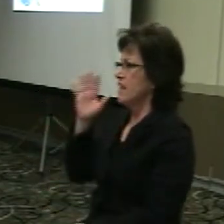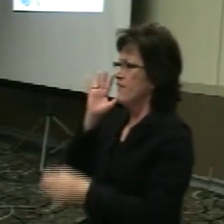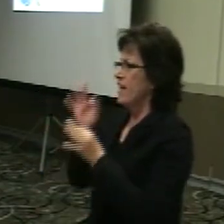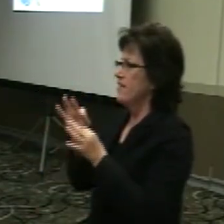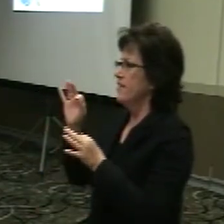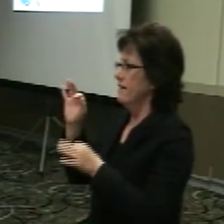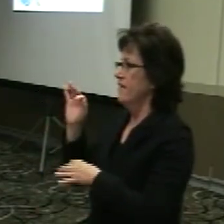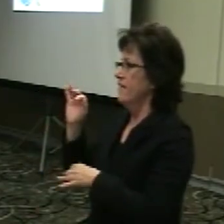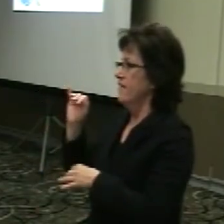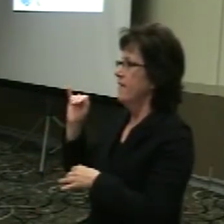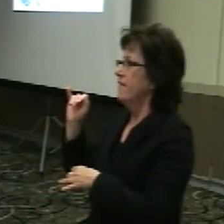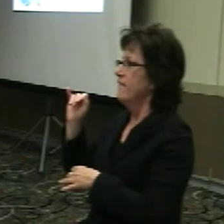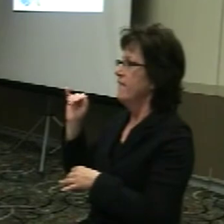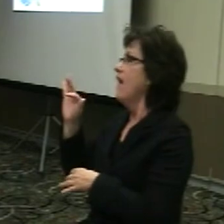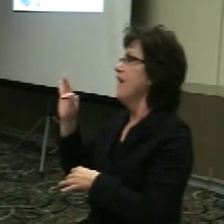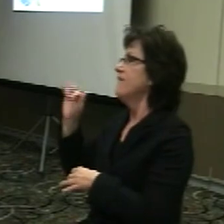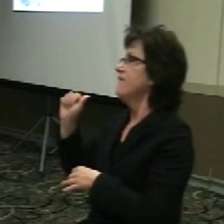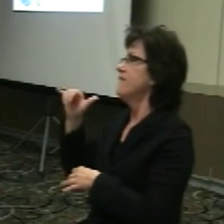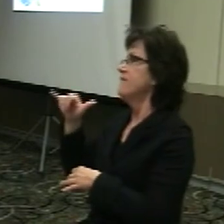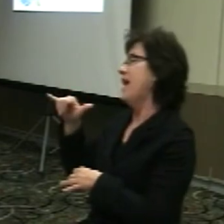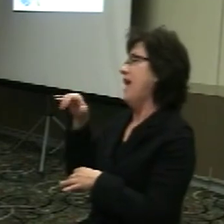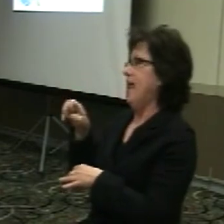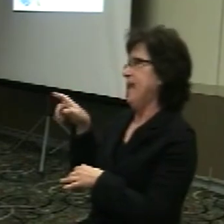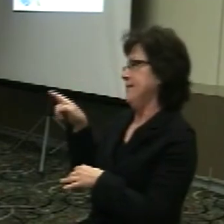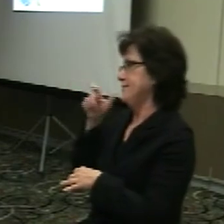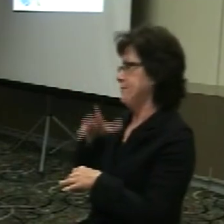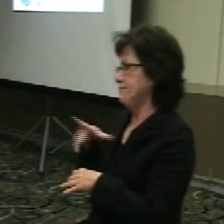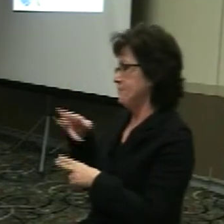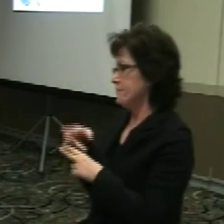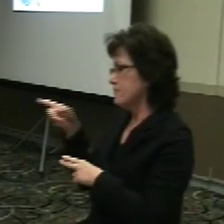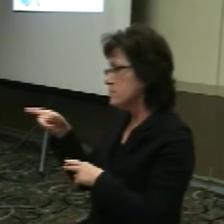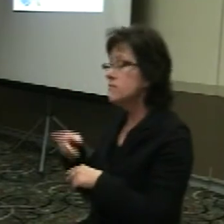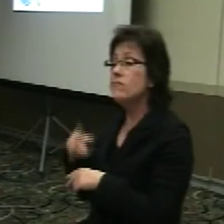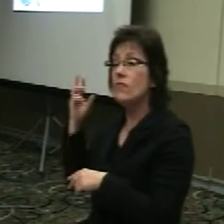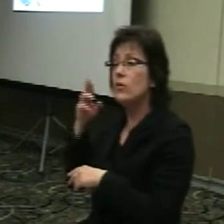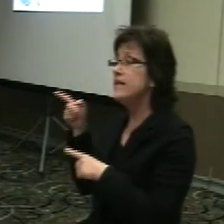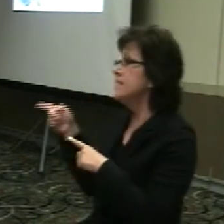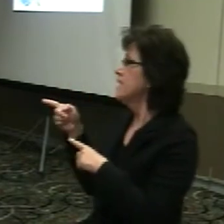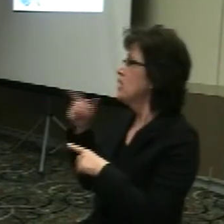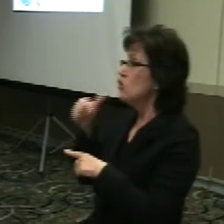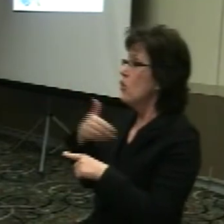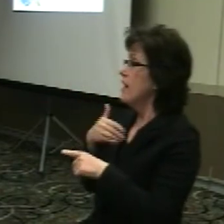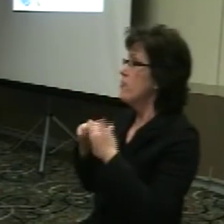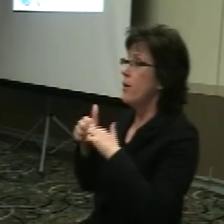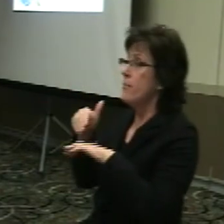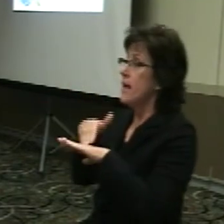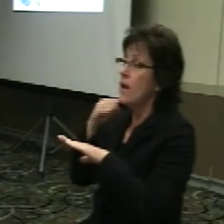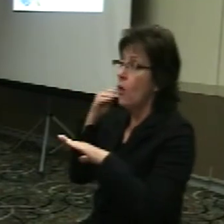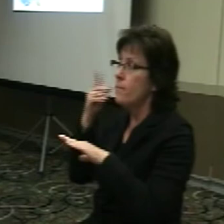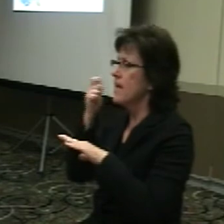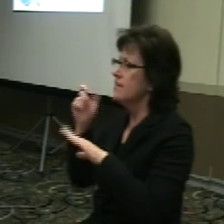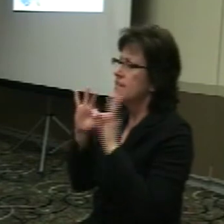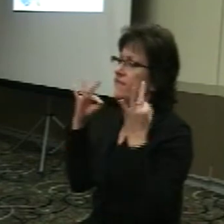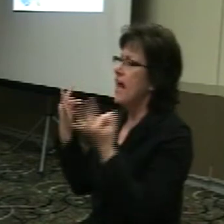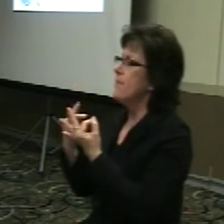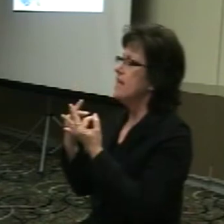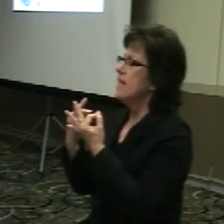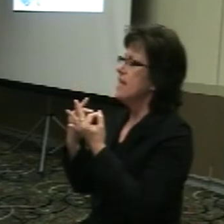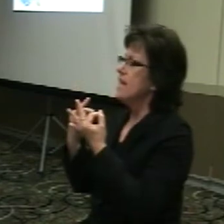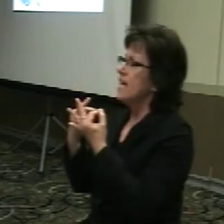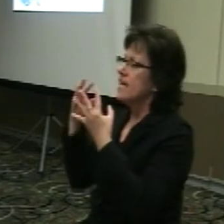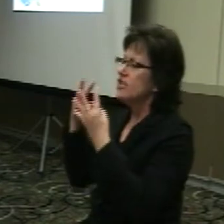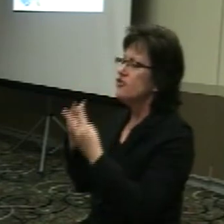okay. The reason that Faye doesn't have any problems at home is because the family lives in such a very delicate